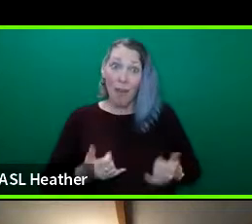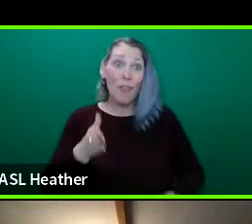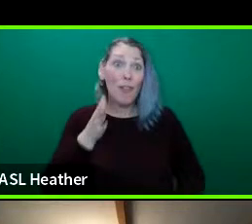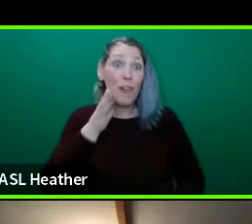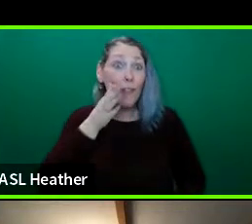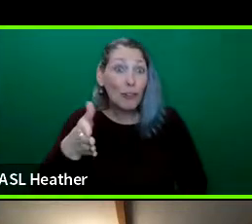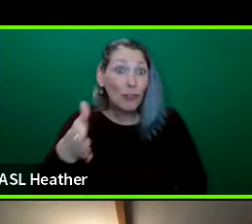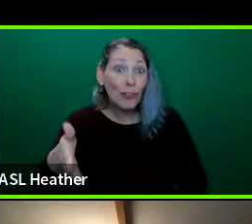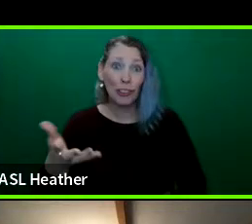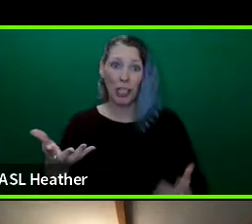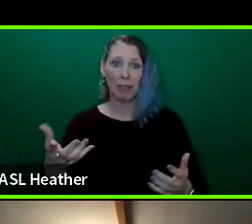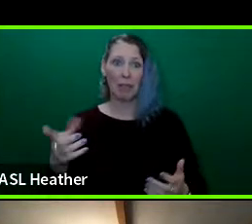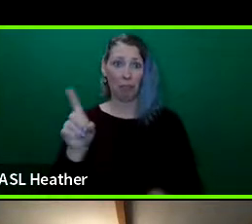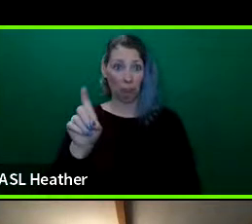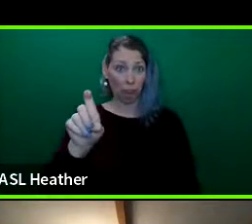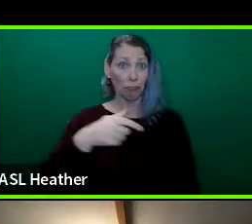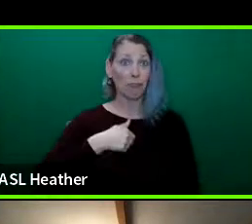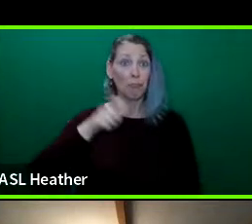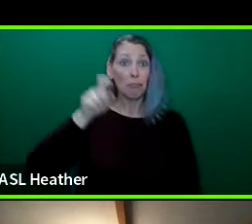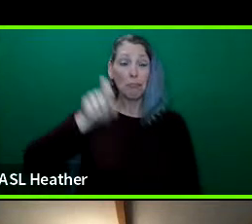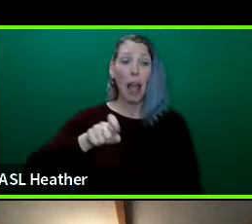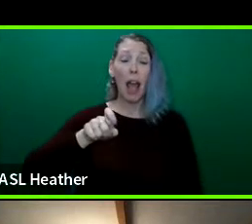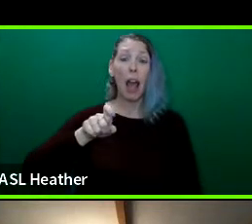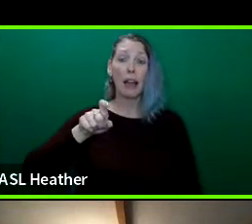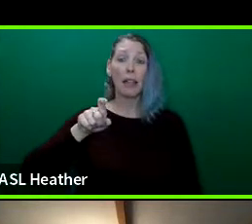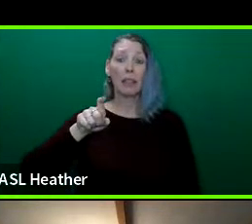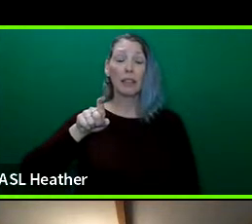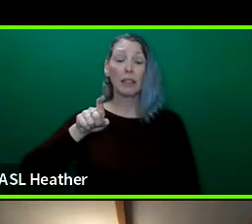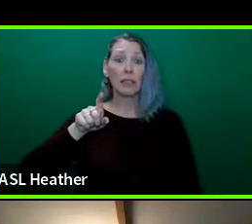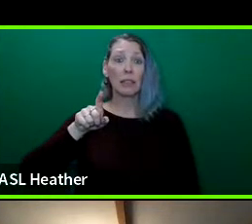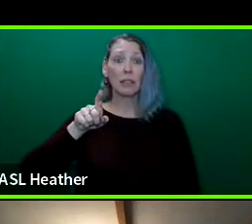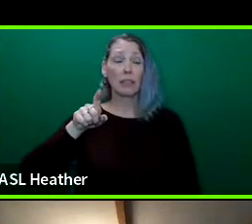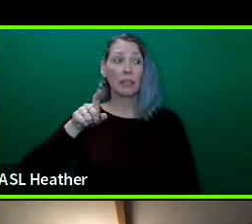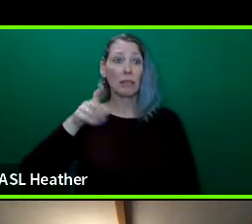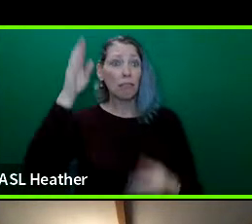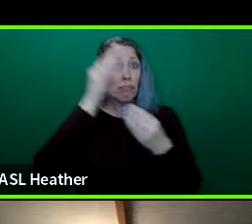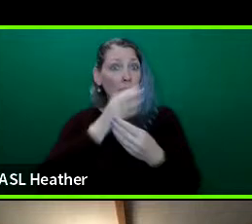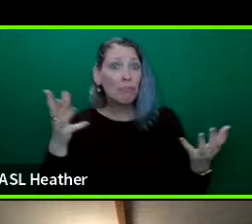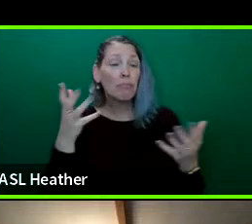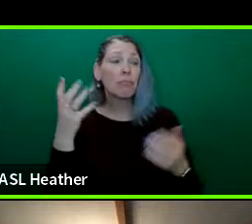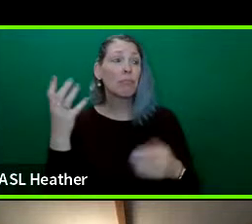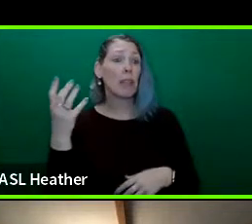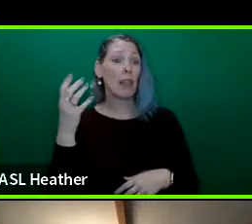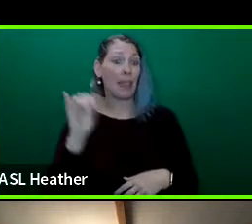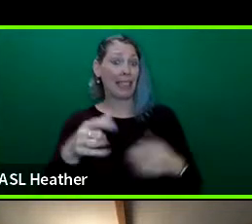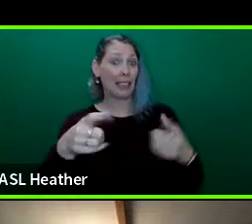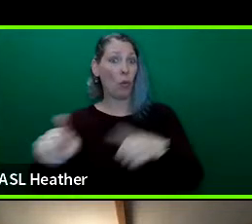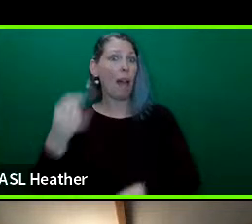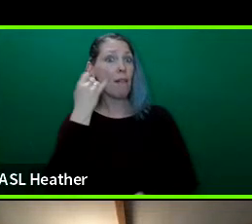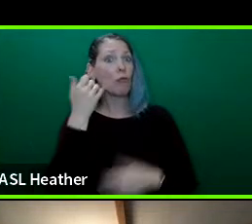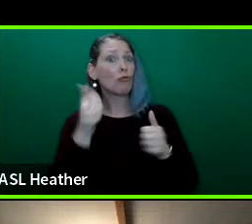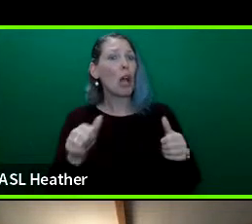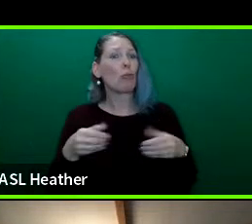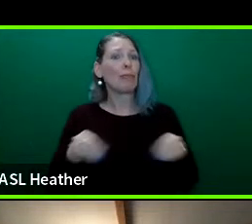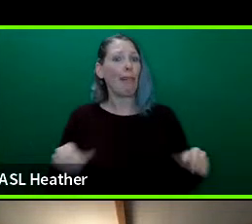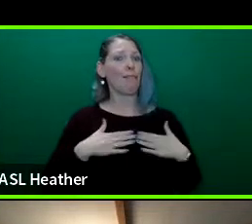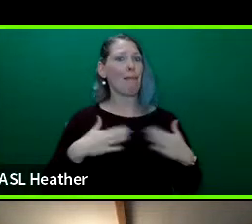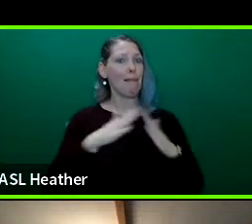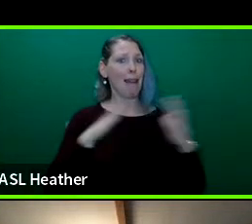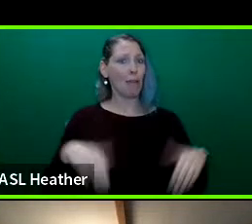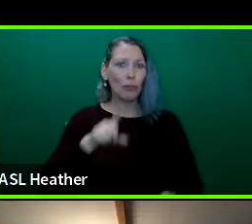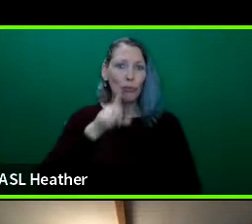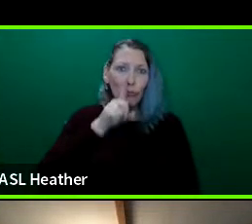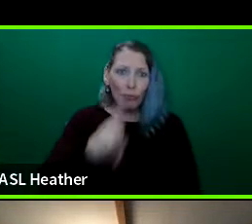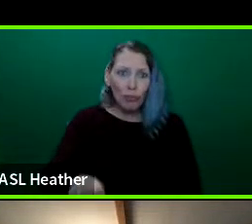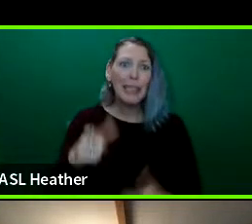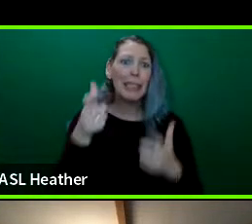future. Do I have to disclose this that's going on if I were to try and sell my house? I mean, this has a real impact, and